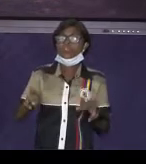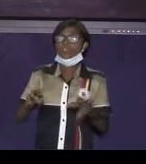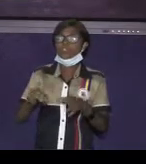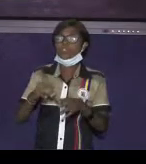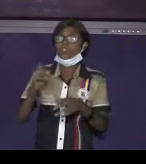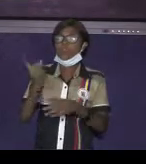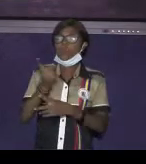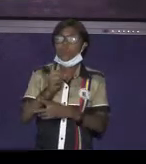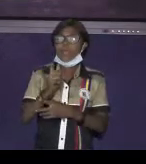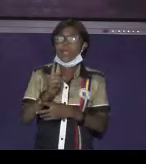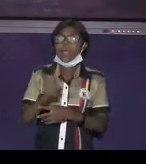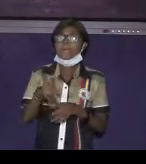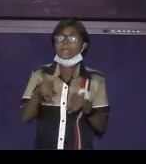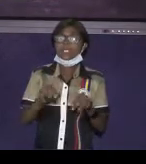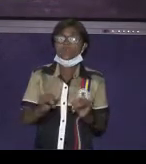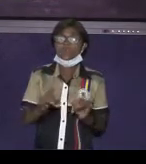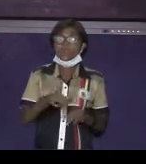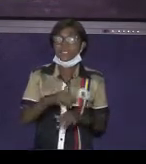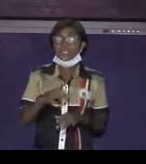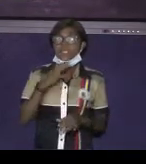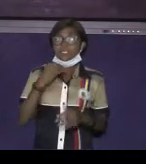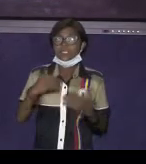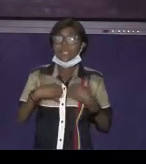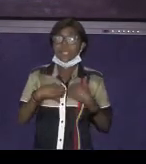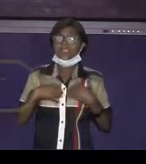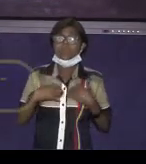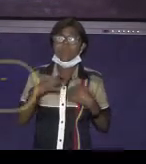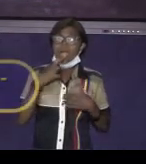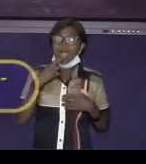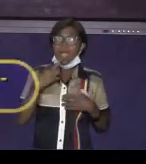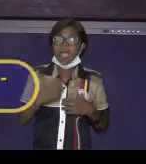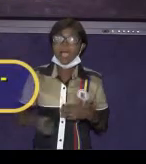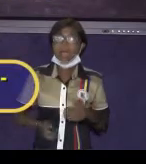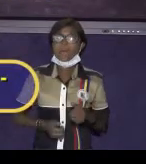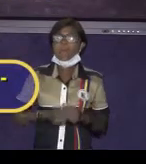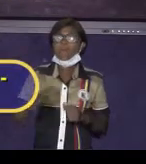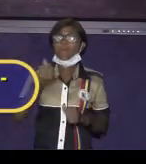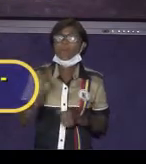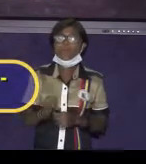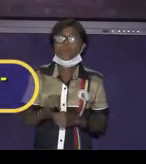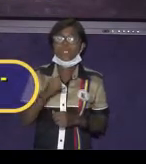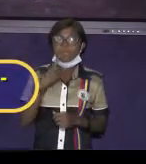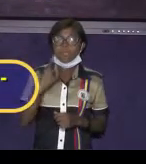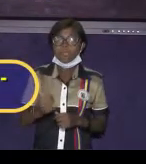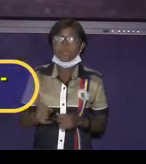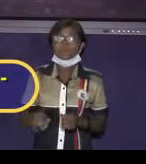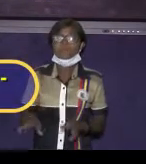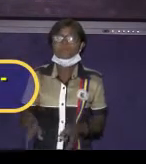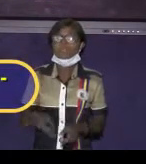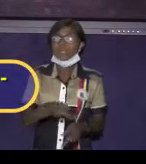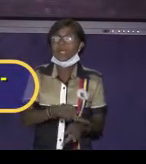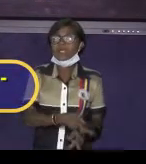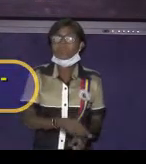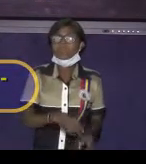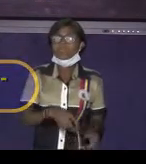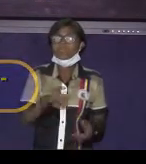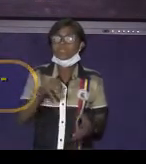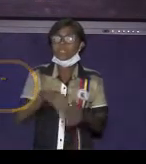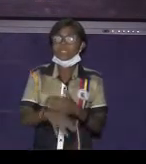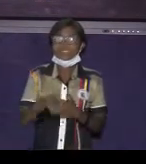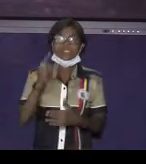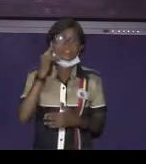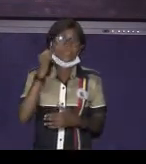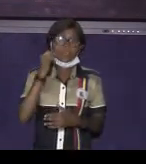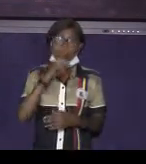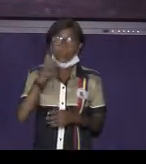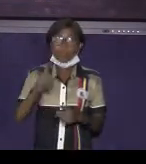mostly adopted in Nigeria. The region where particular animals are mostly adopted in Nigeria, where we have